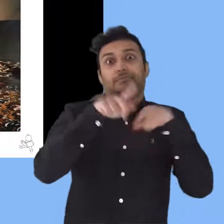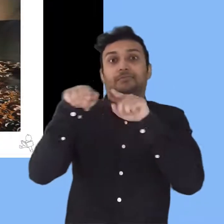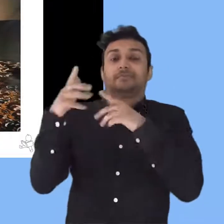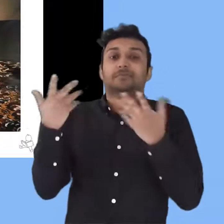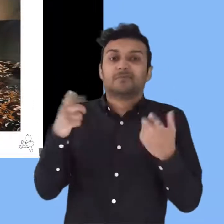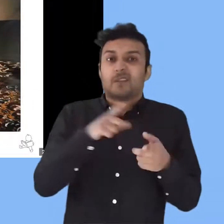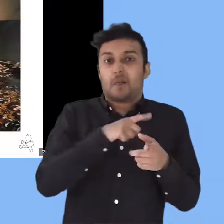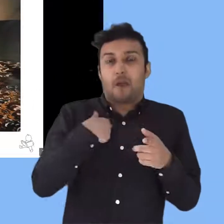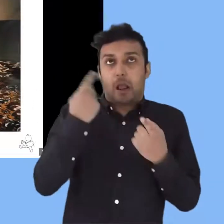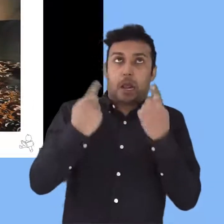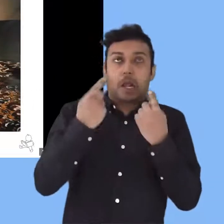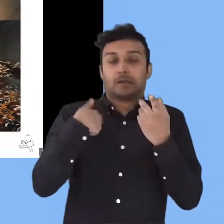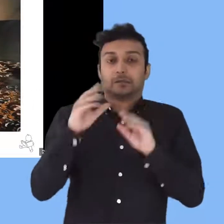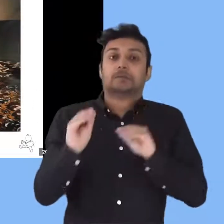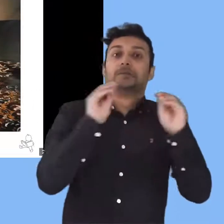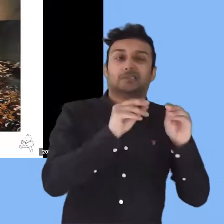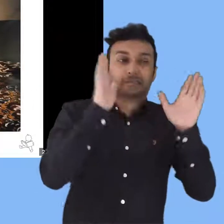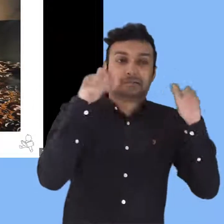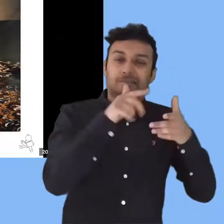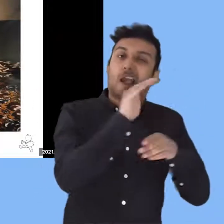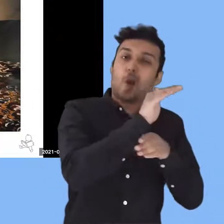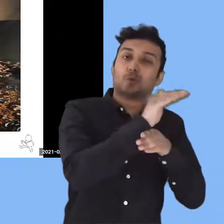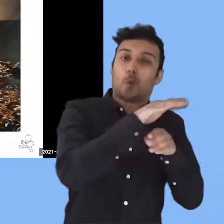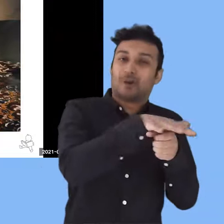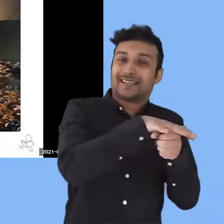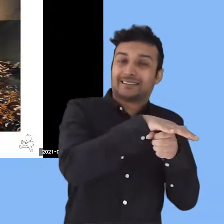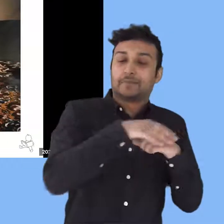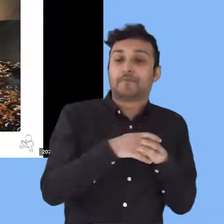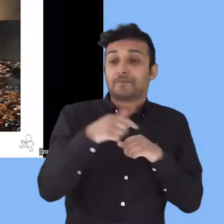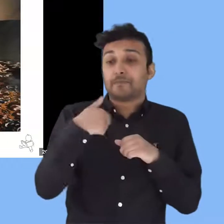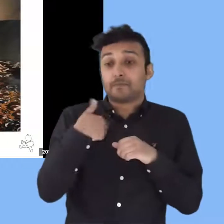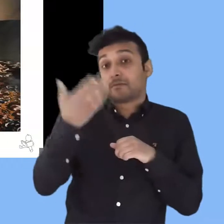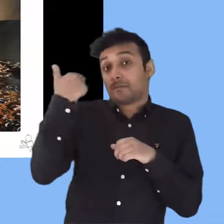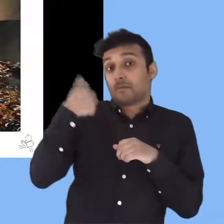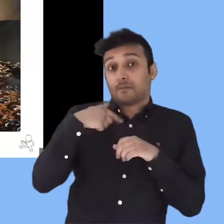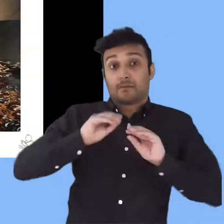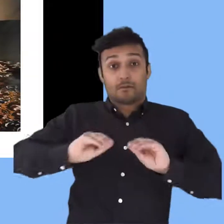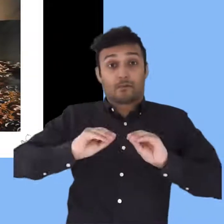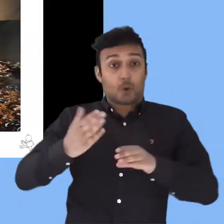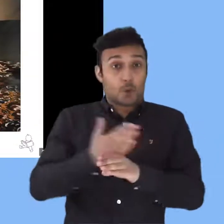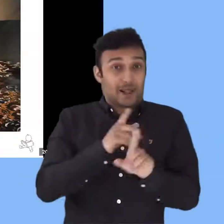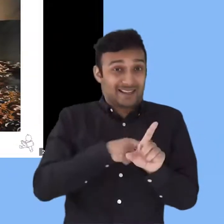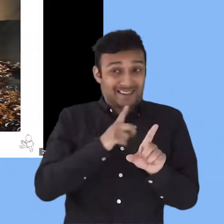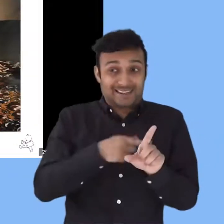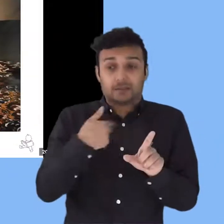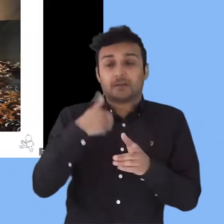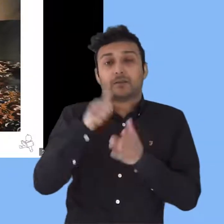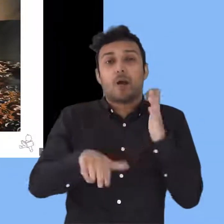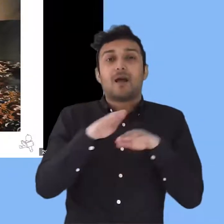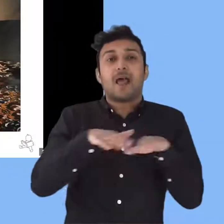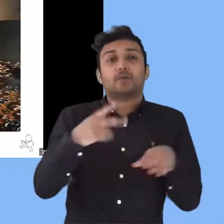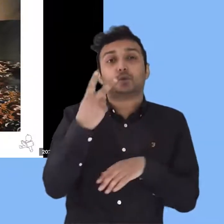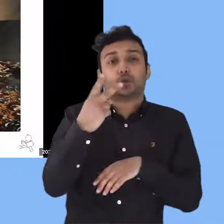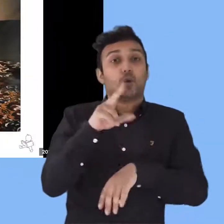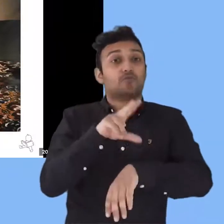settings. I'm a former early years practitioner, so I started off as a level 2 apprentice in Bristol nearly a decade